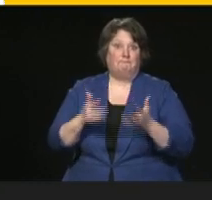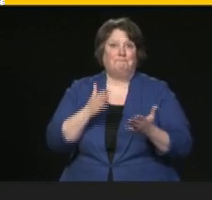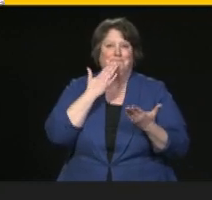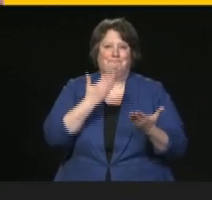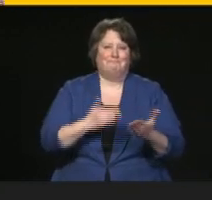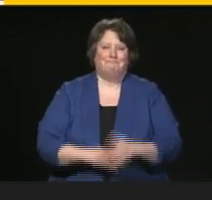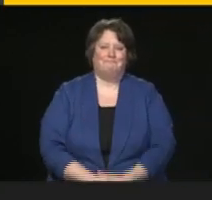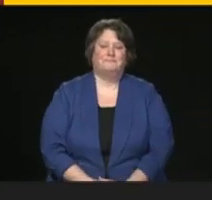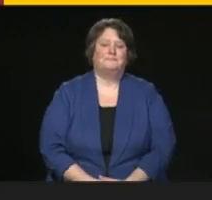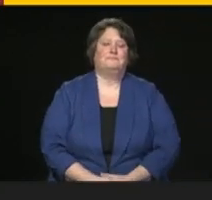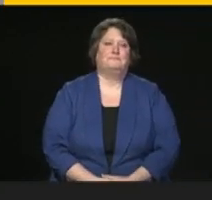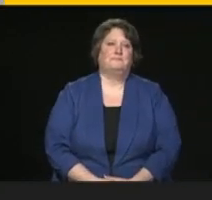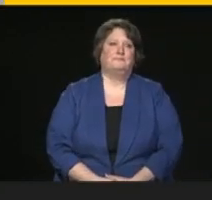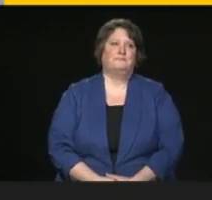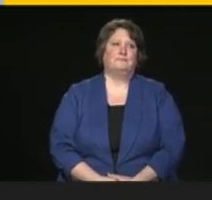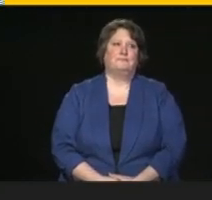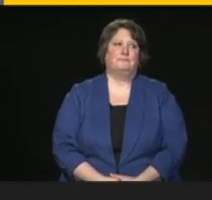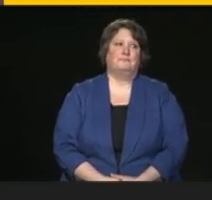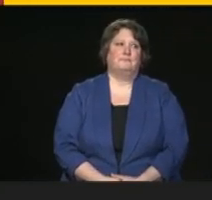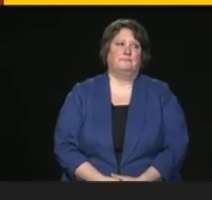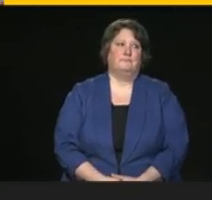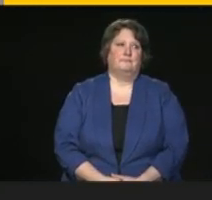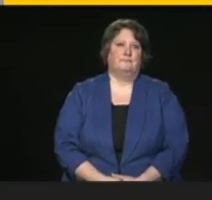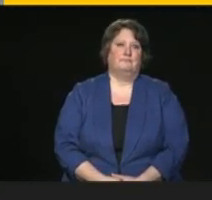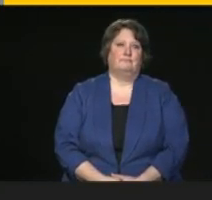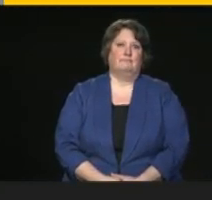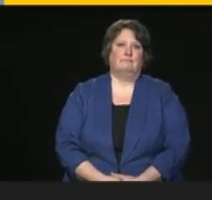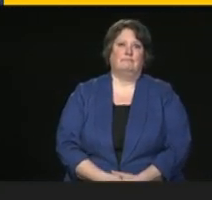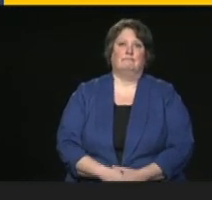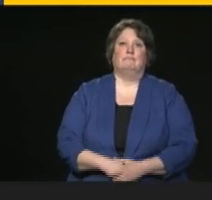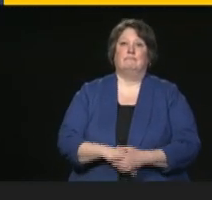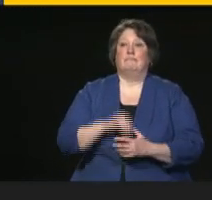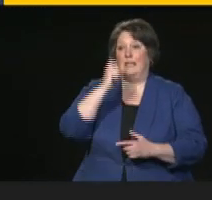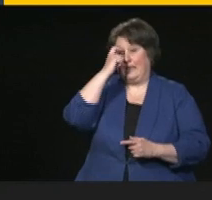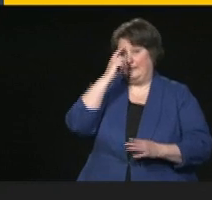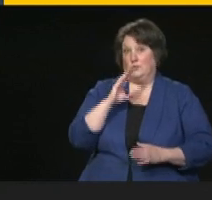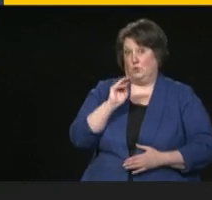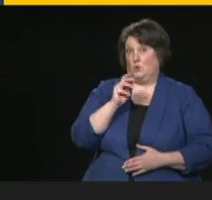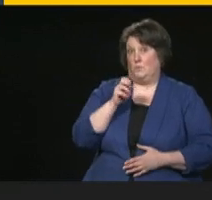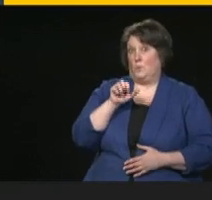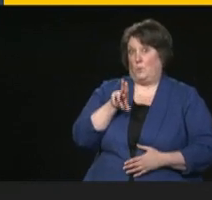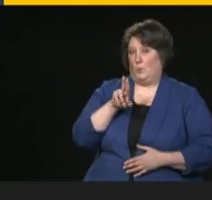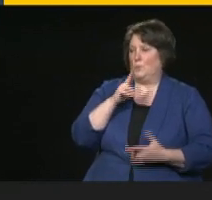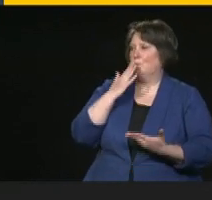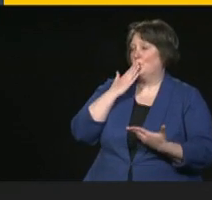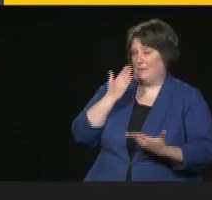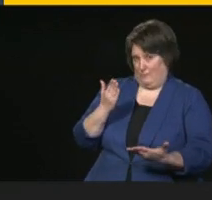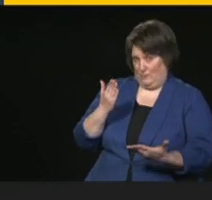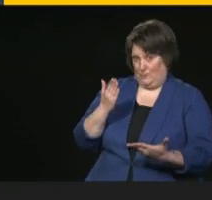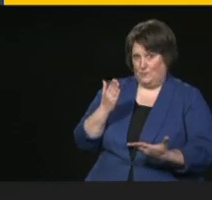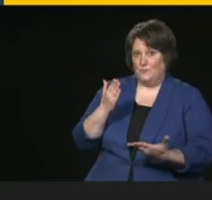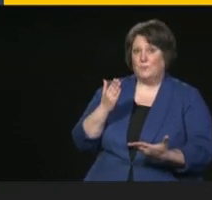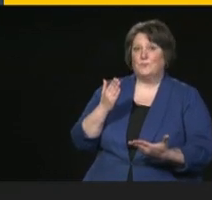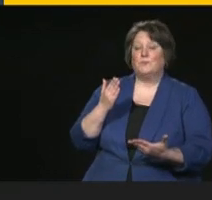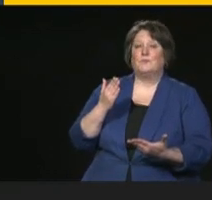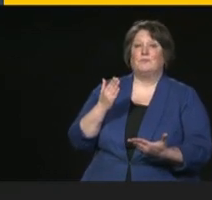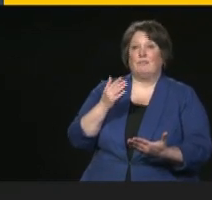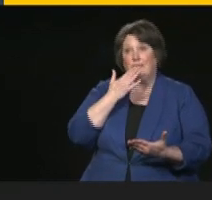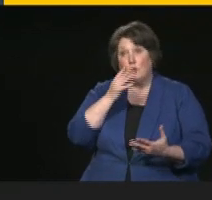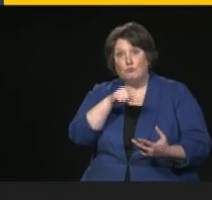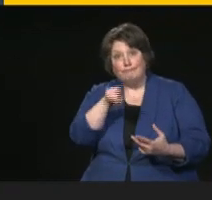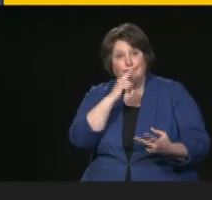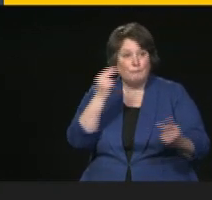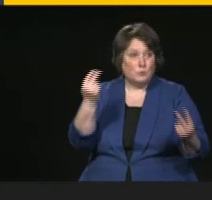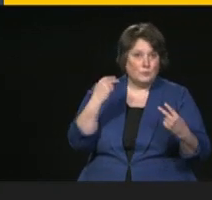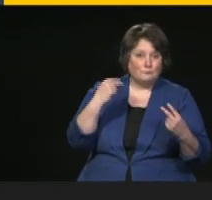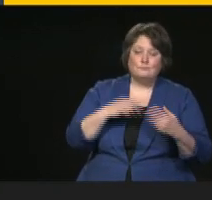Say thank you, Governor. Thank you, all of you, for being here. We're very hopeful to have the opportunity to answer your questions and give you more